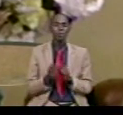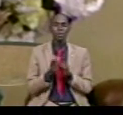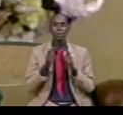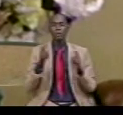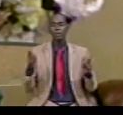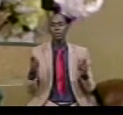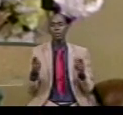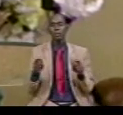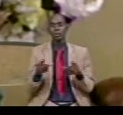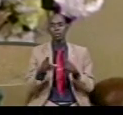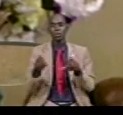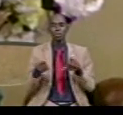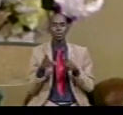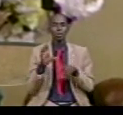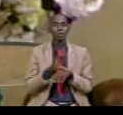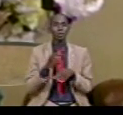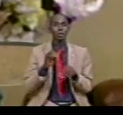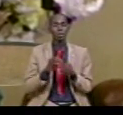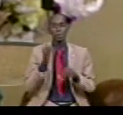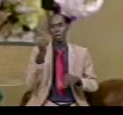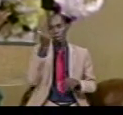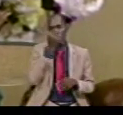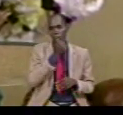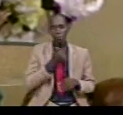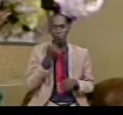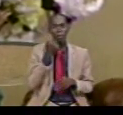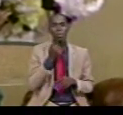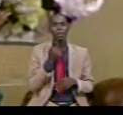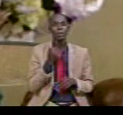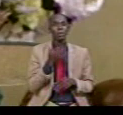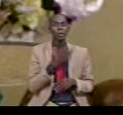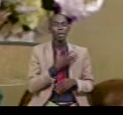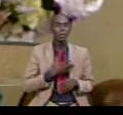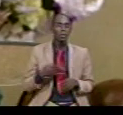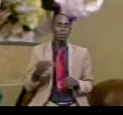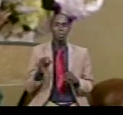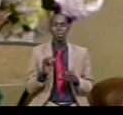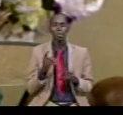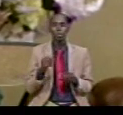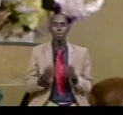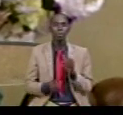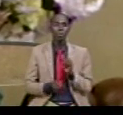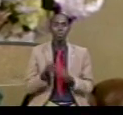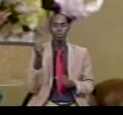the continent of Africa, and the most influential too.